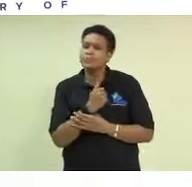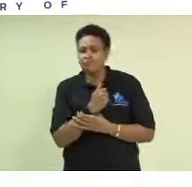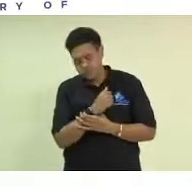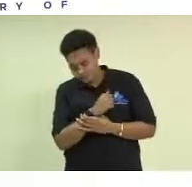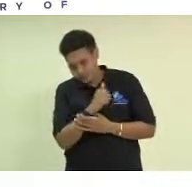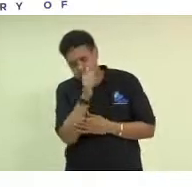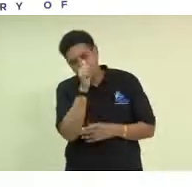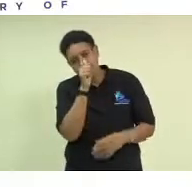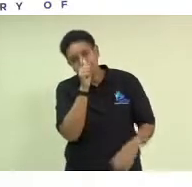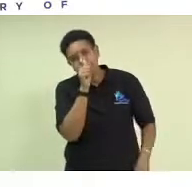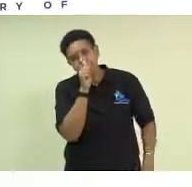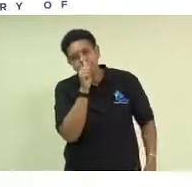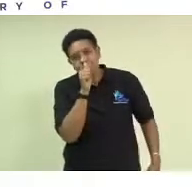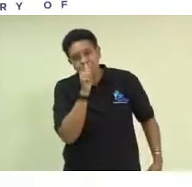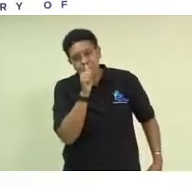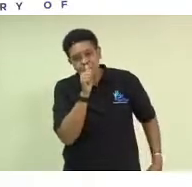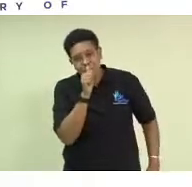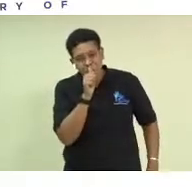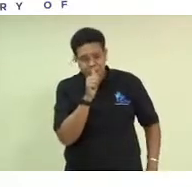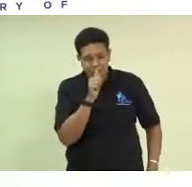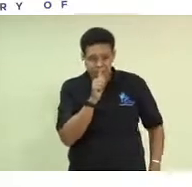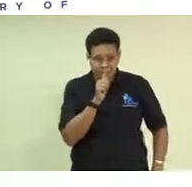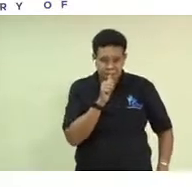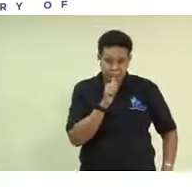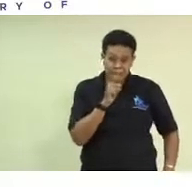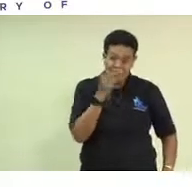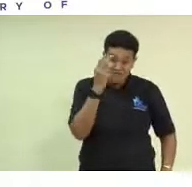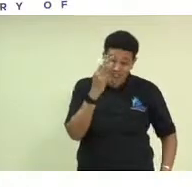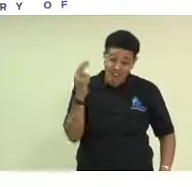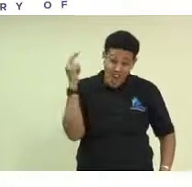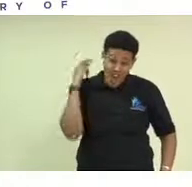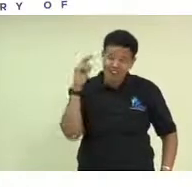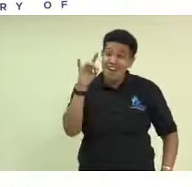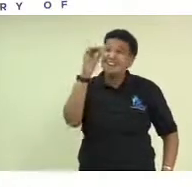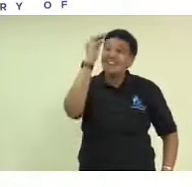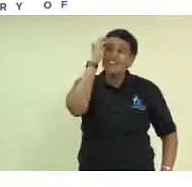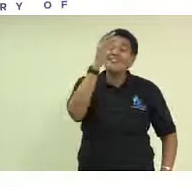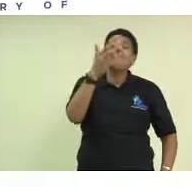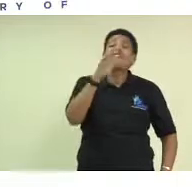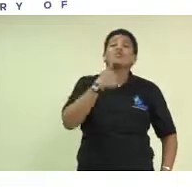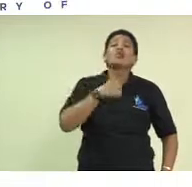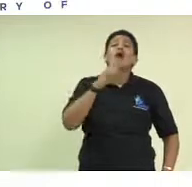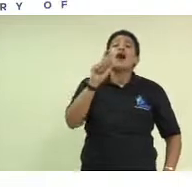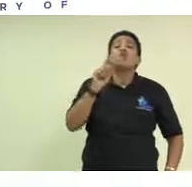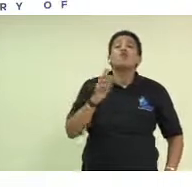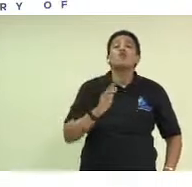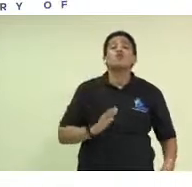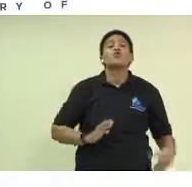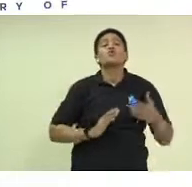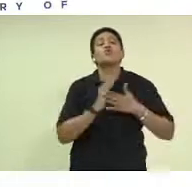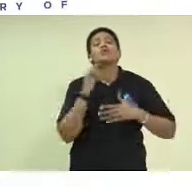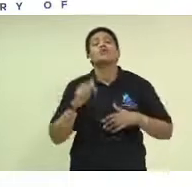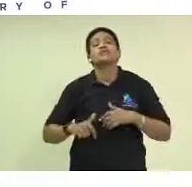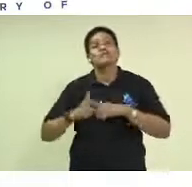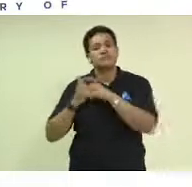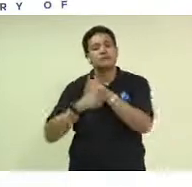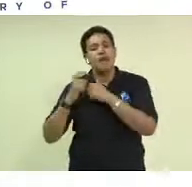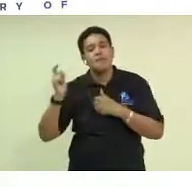be patient and just recall that we did indicate that we would have had to go through this